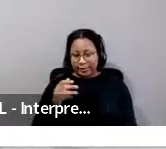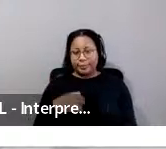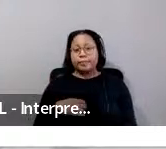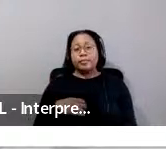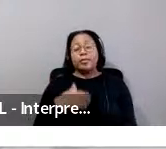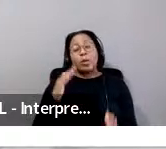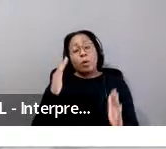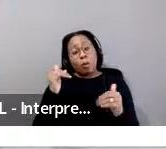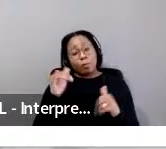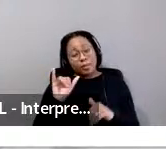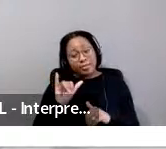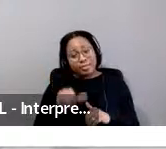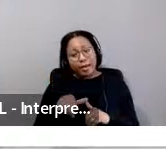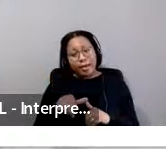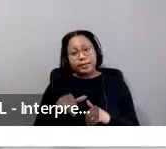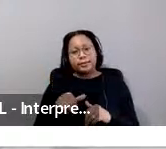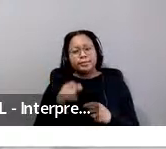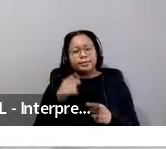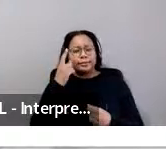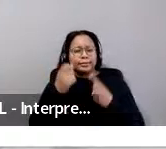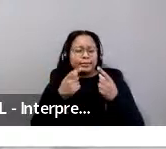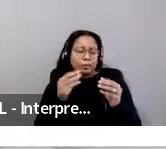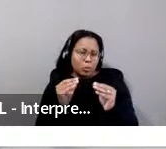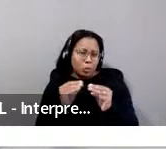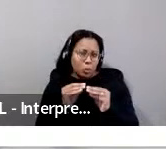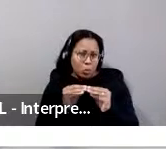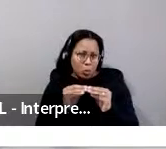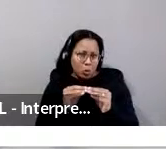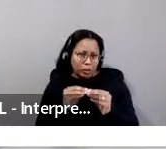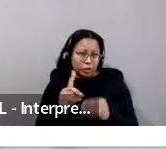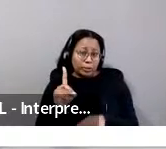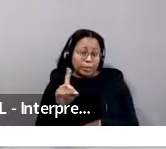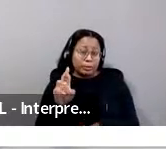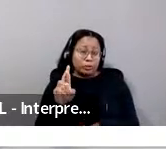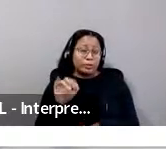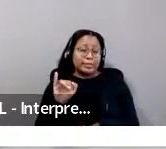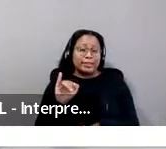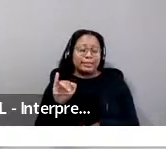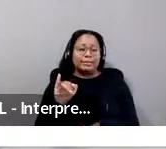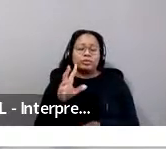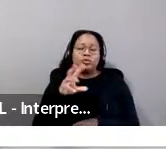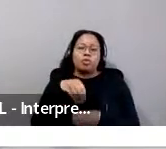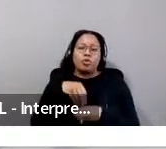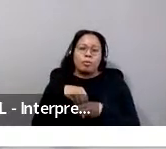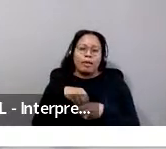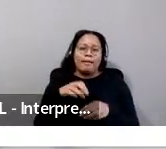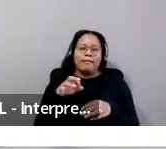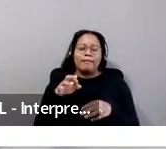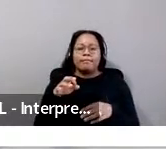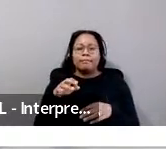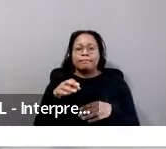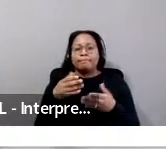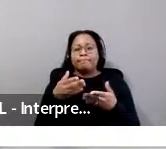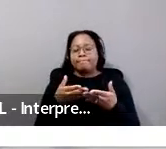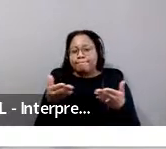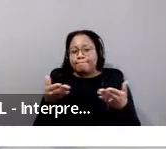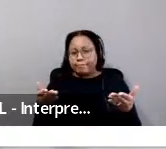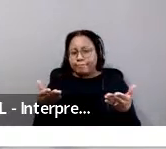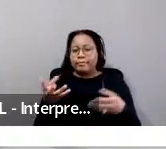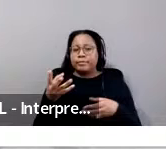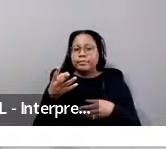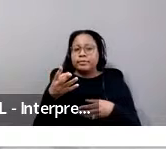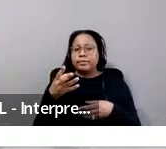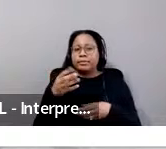makes a little more sense now. So the displacement risk index is incorporating factors that may contribute to displacement.